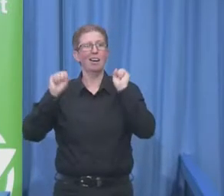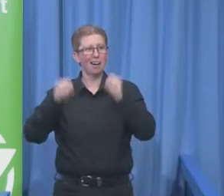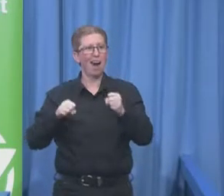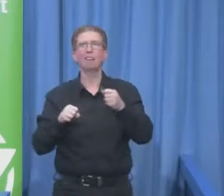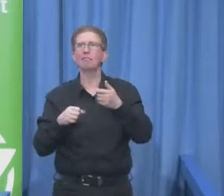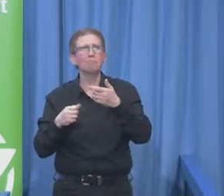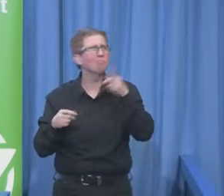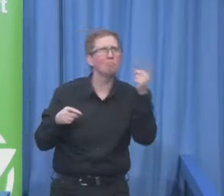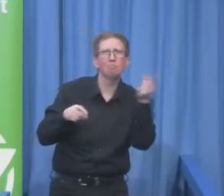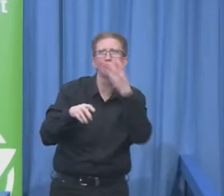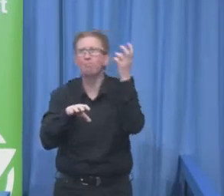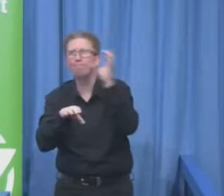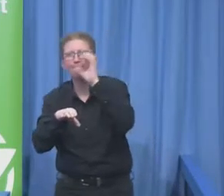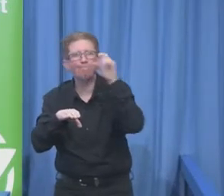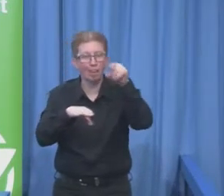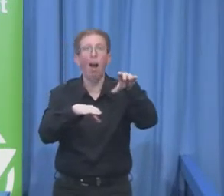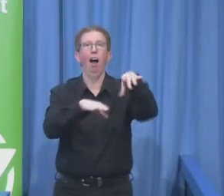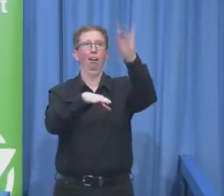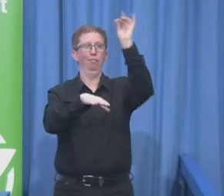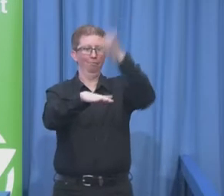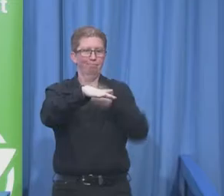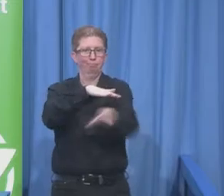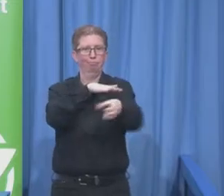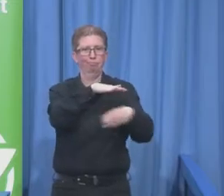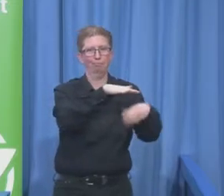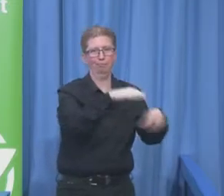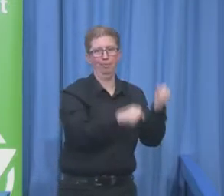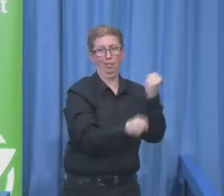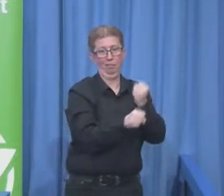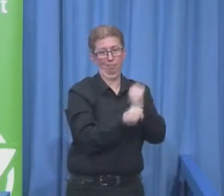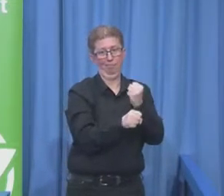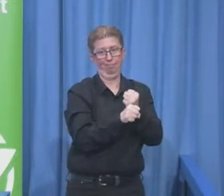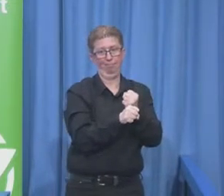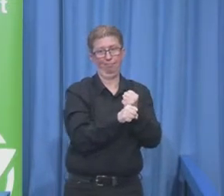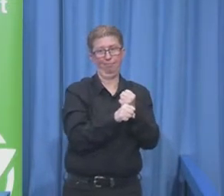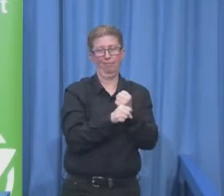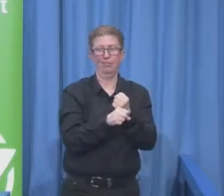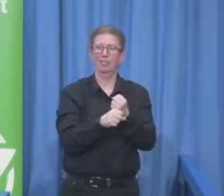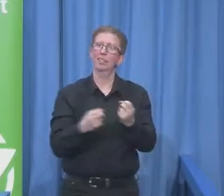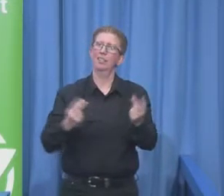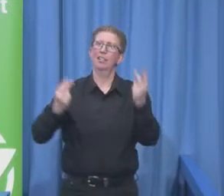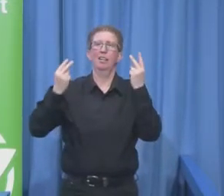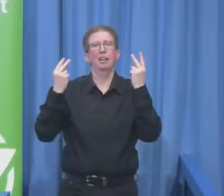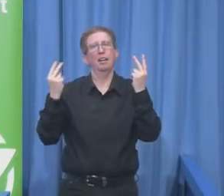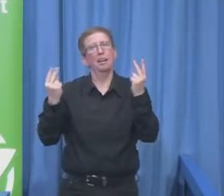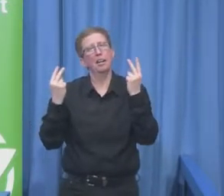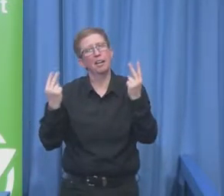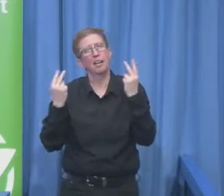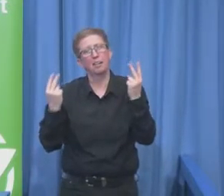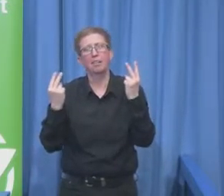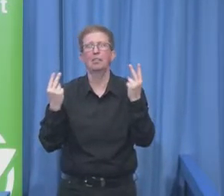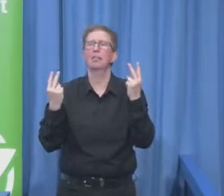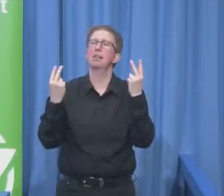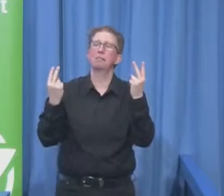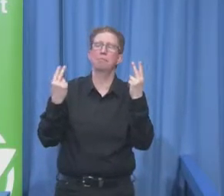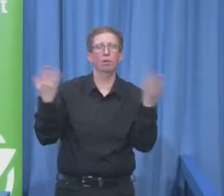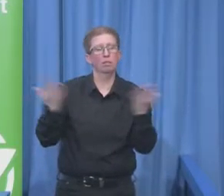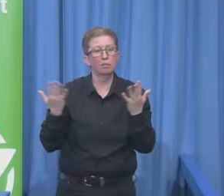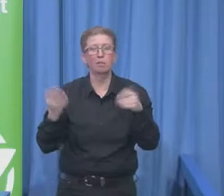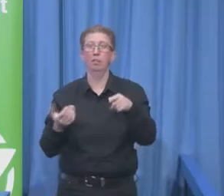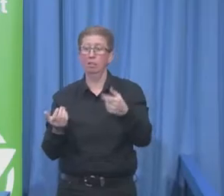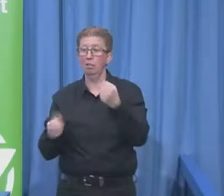many other stakeholders. They have an eye on the world around the world of work, and they see what's happening, which are the trends,